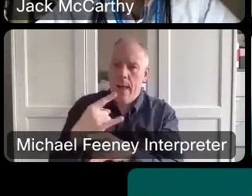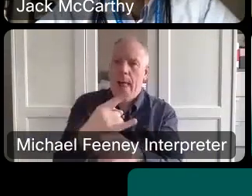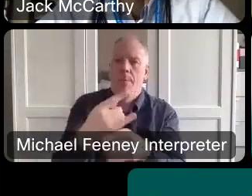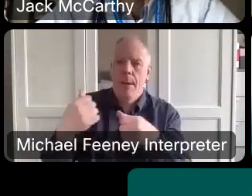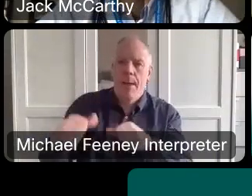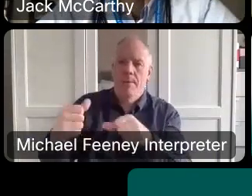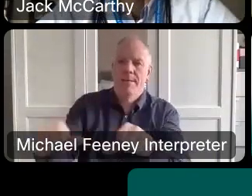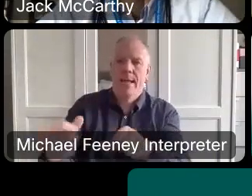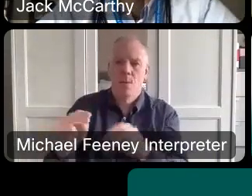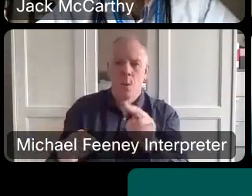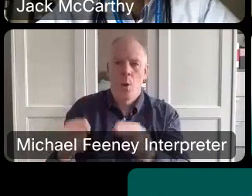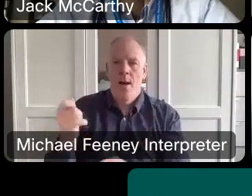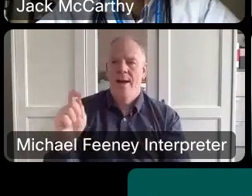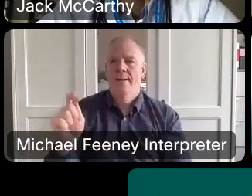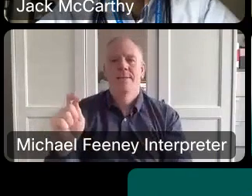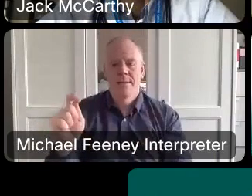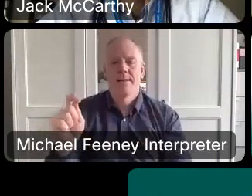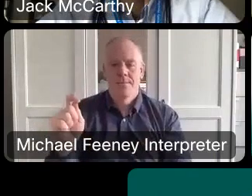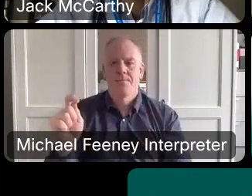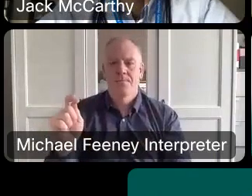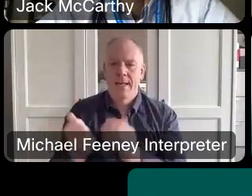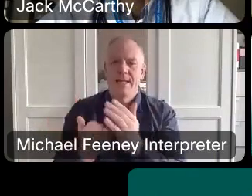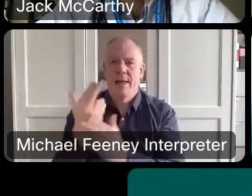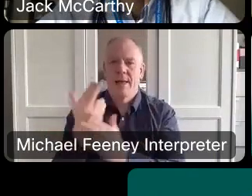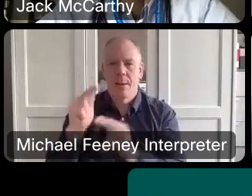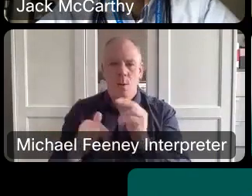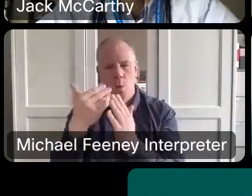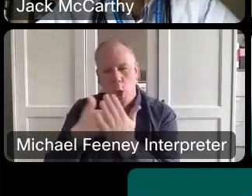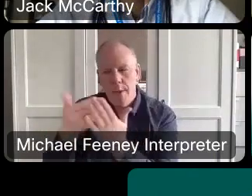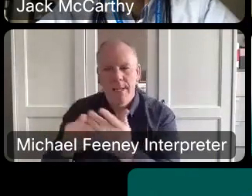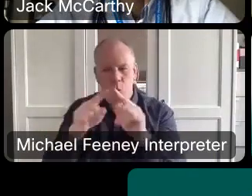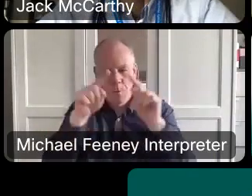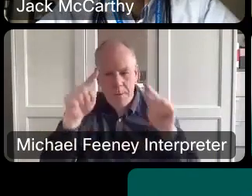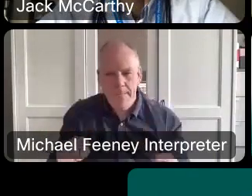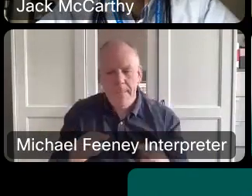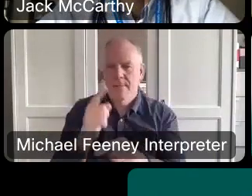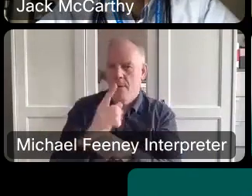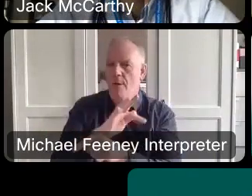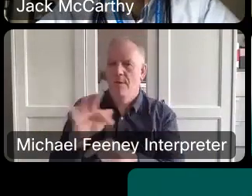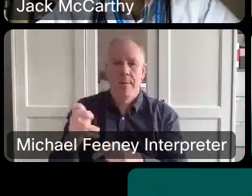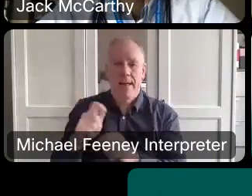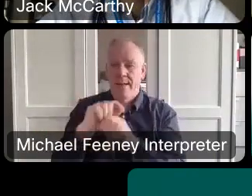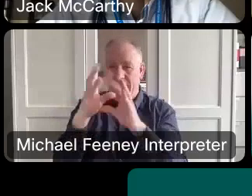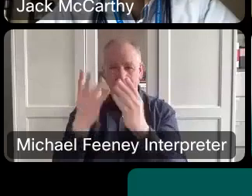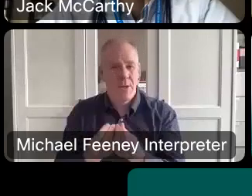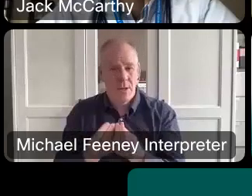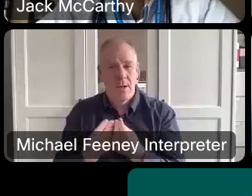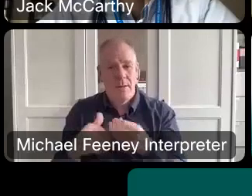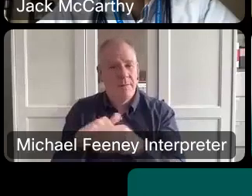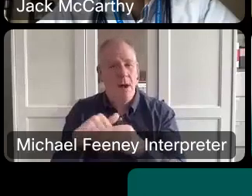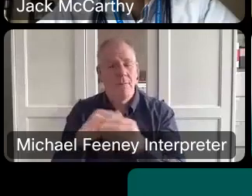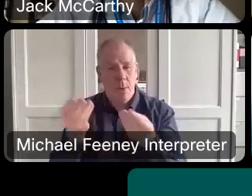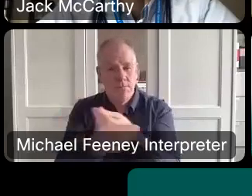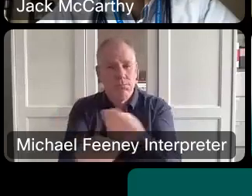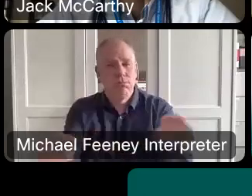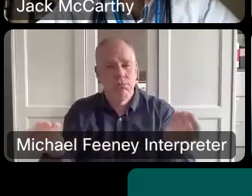of the Act and the development of documentation templates that are required in the Act, etc. So